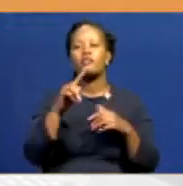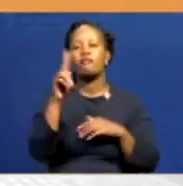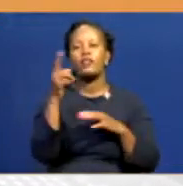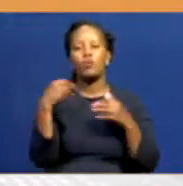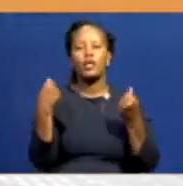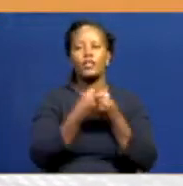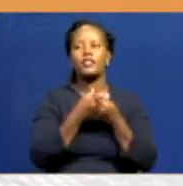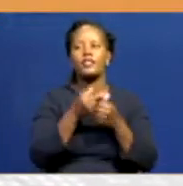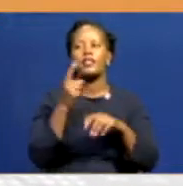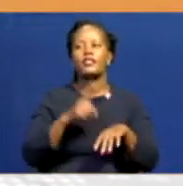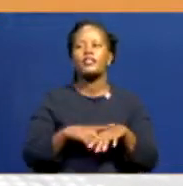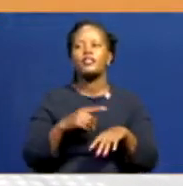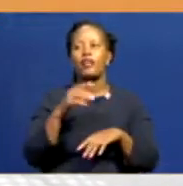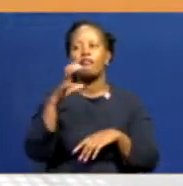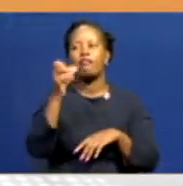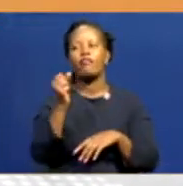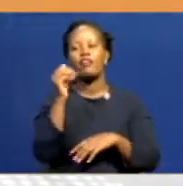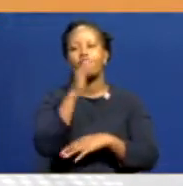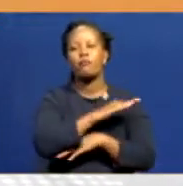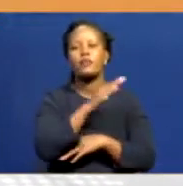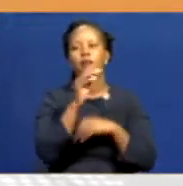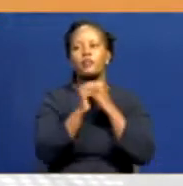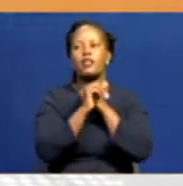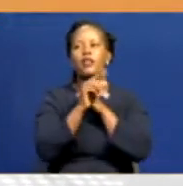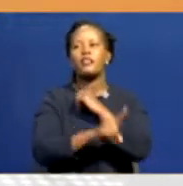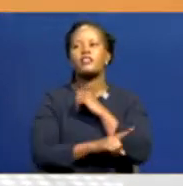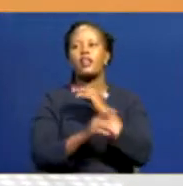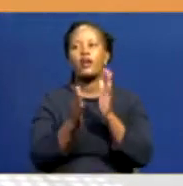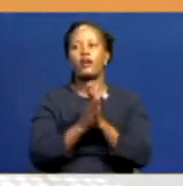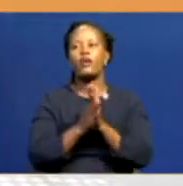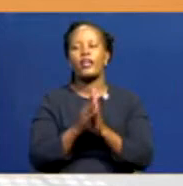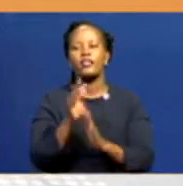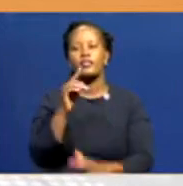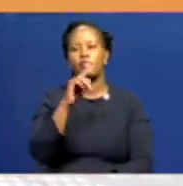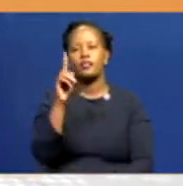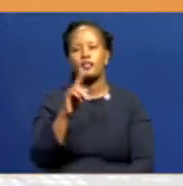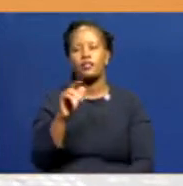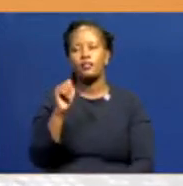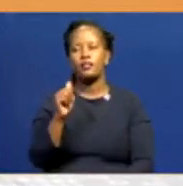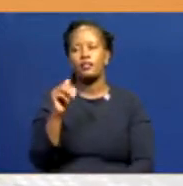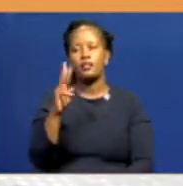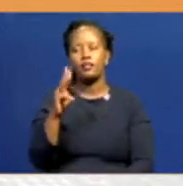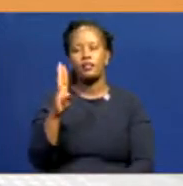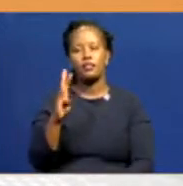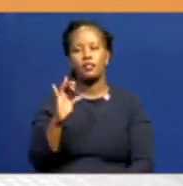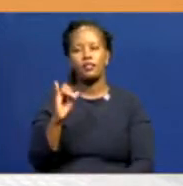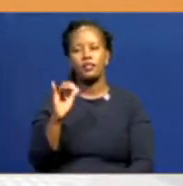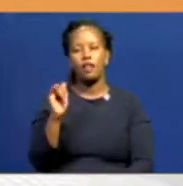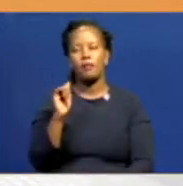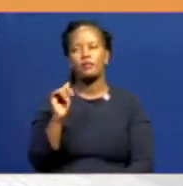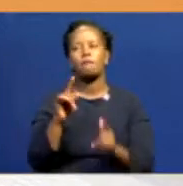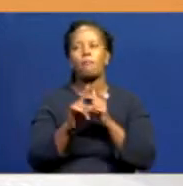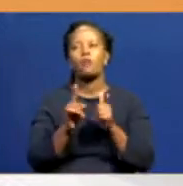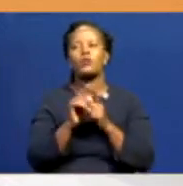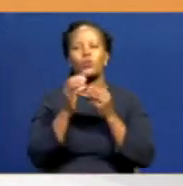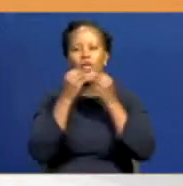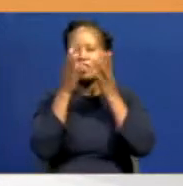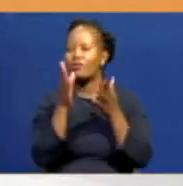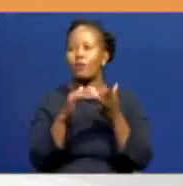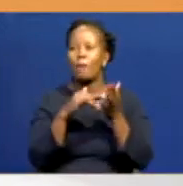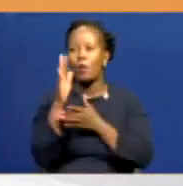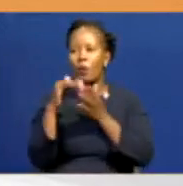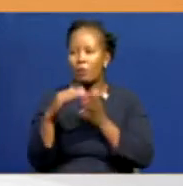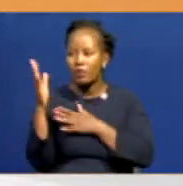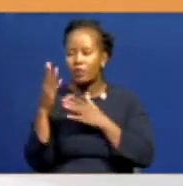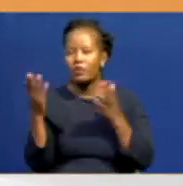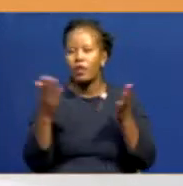kicking off at 5 p.m. Senegal against Gambia. And of course, I'll be here with my colleagues to give you the details, the nitty-gritties of the game, where should